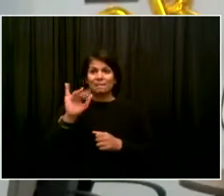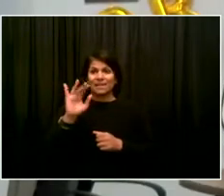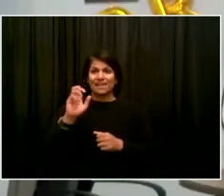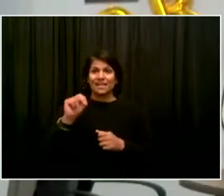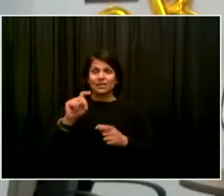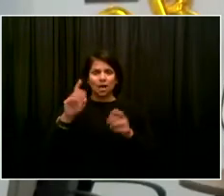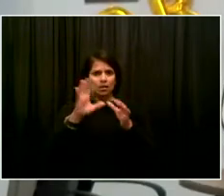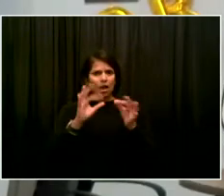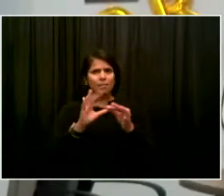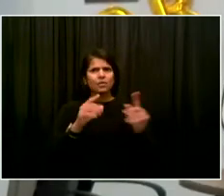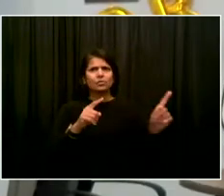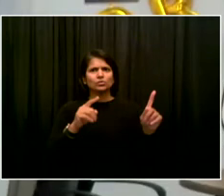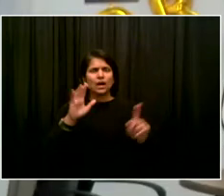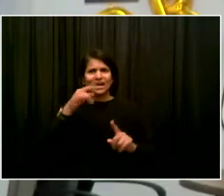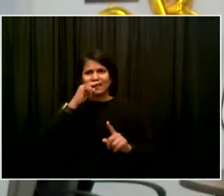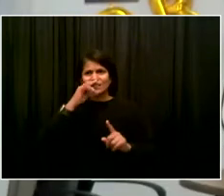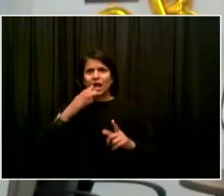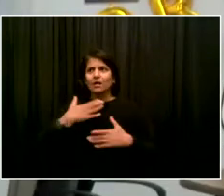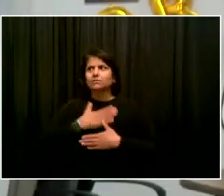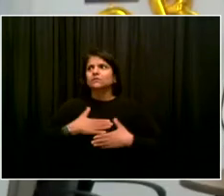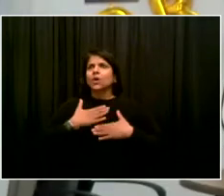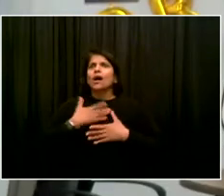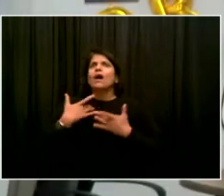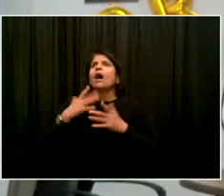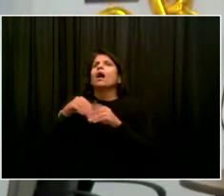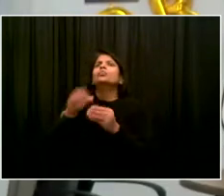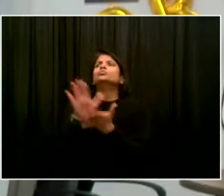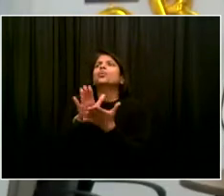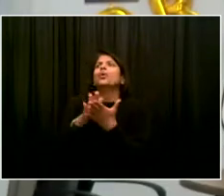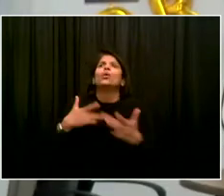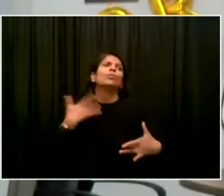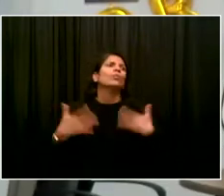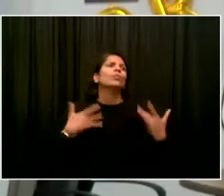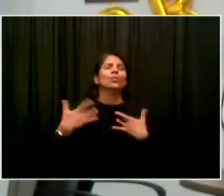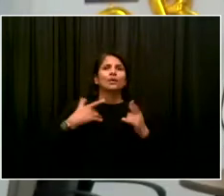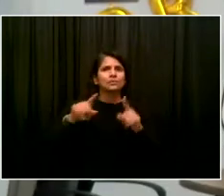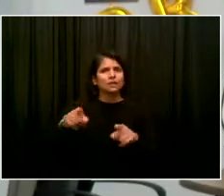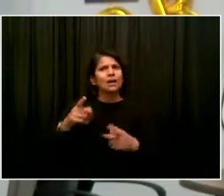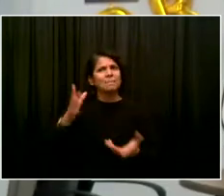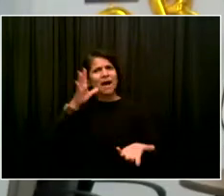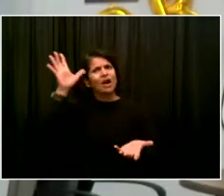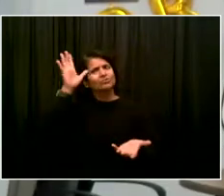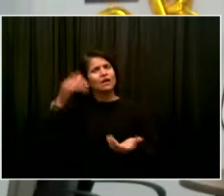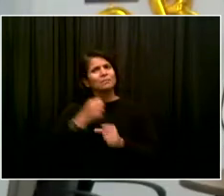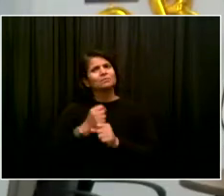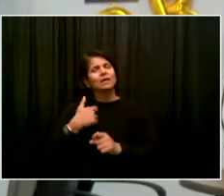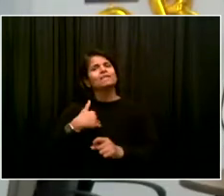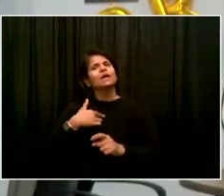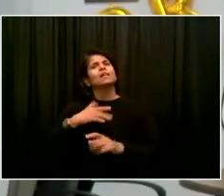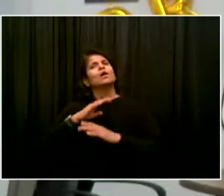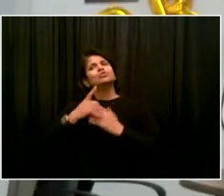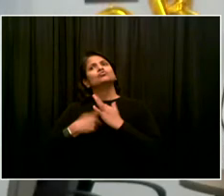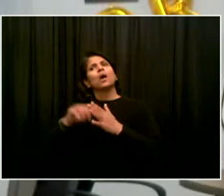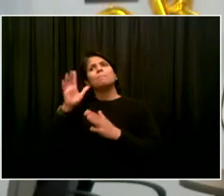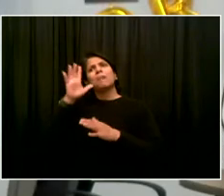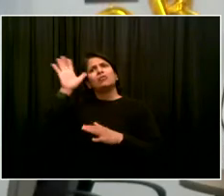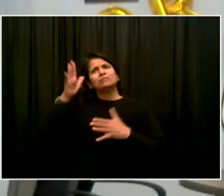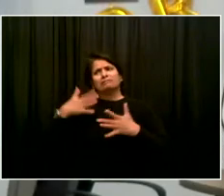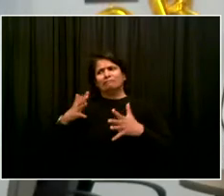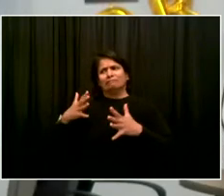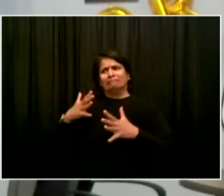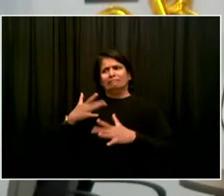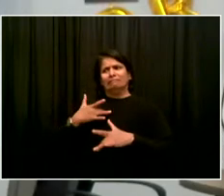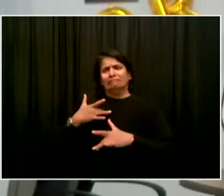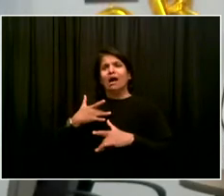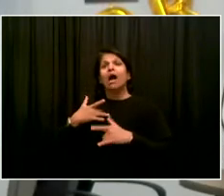school. And so while folks were initially worried about what it would mean, we all knew it was best. And every day that we work